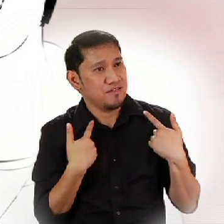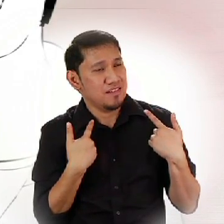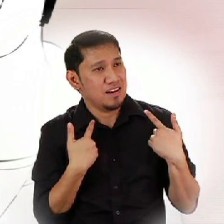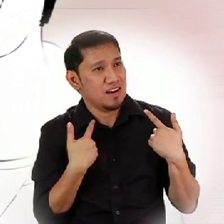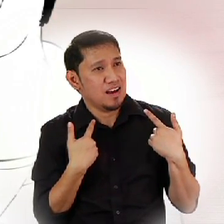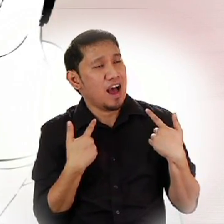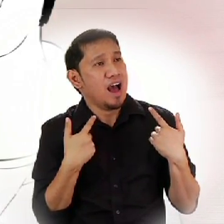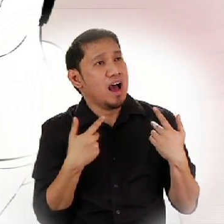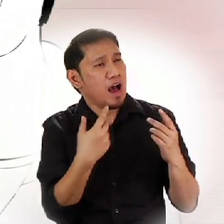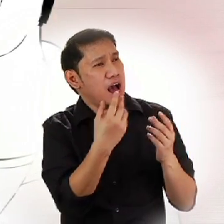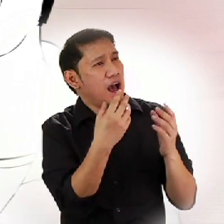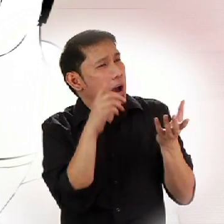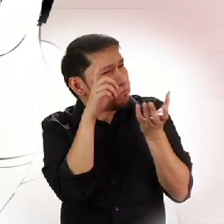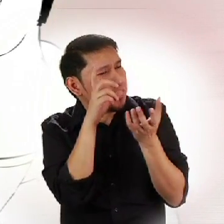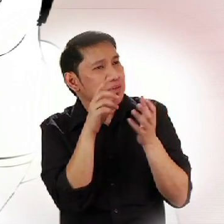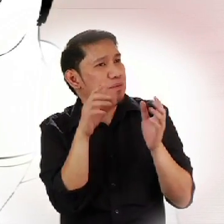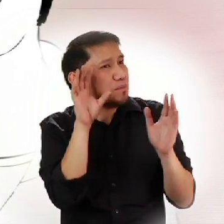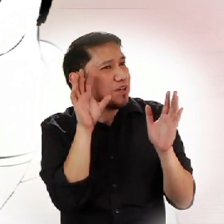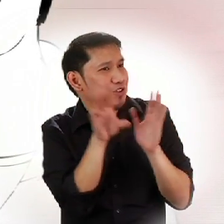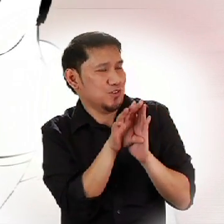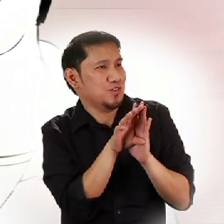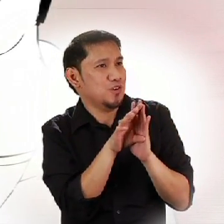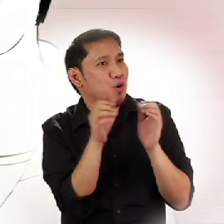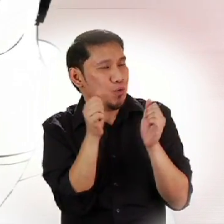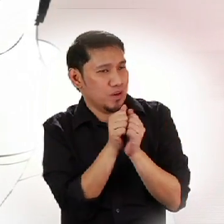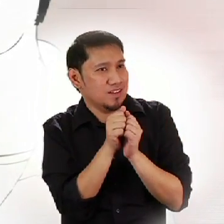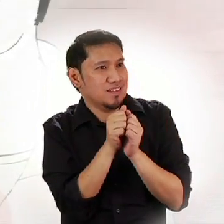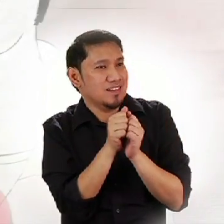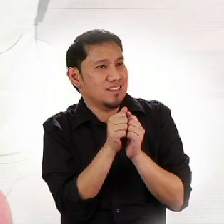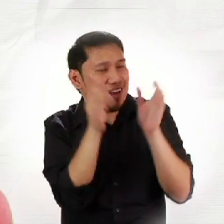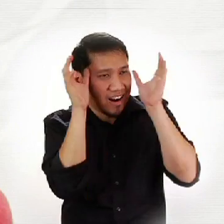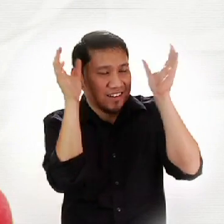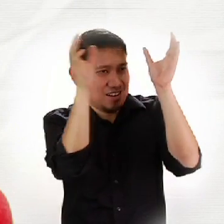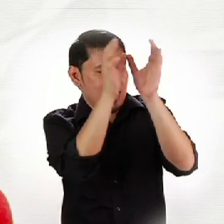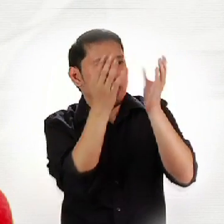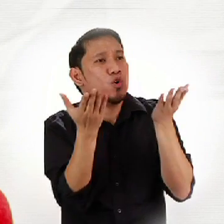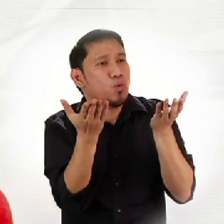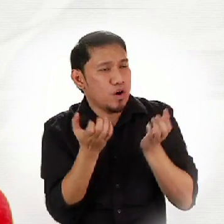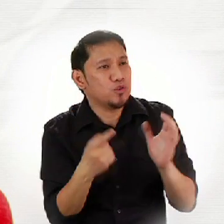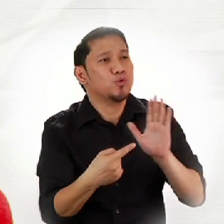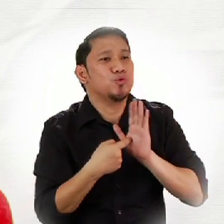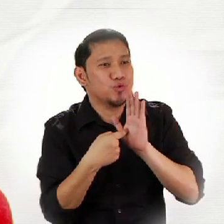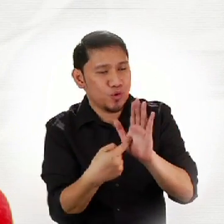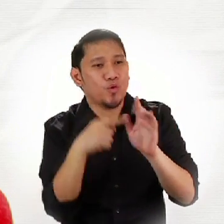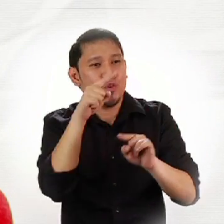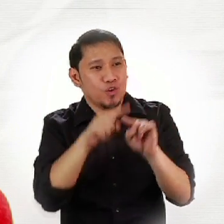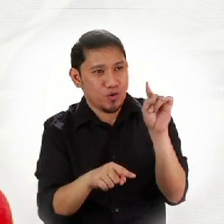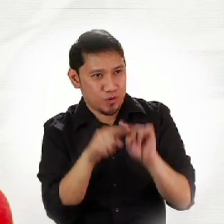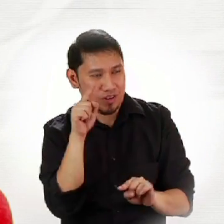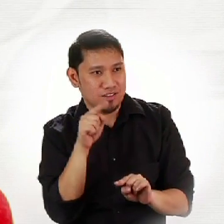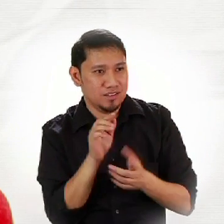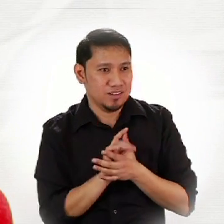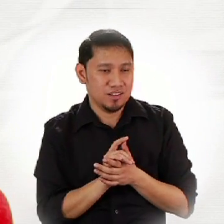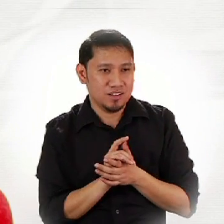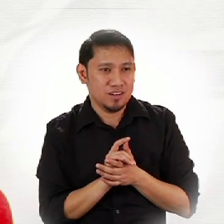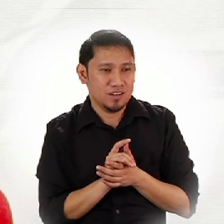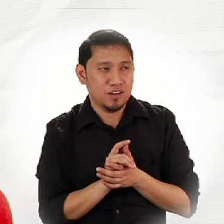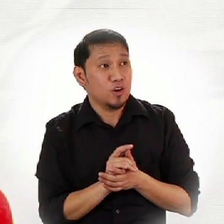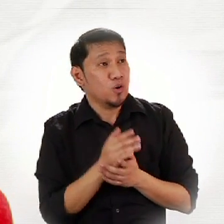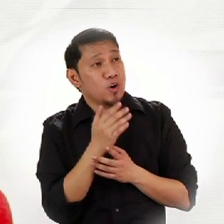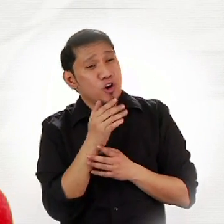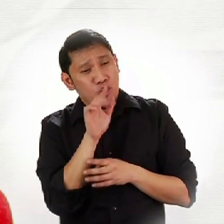with the Cardinal. We want to show our friends. Because when your